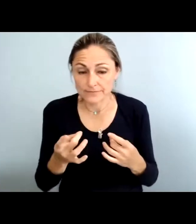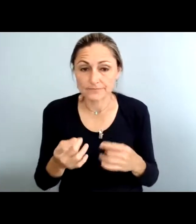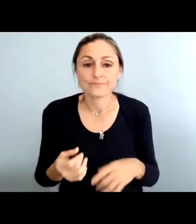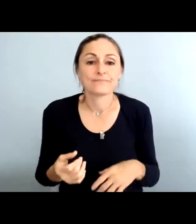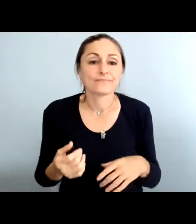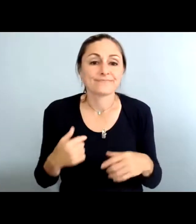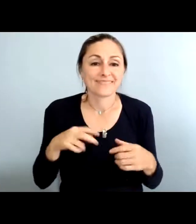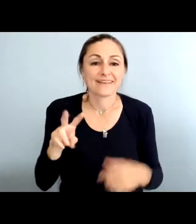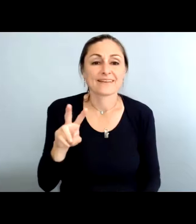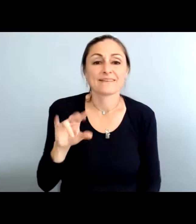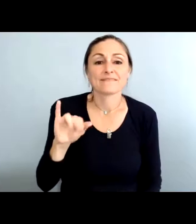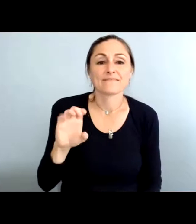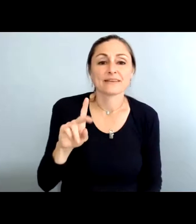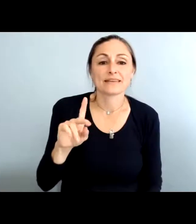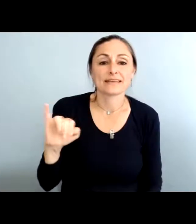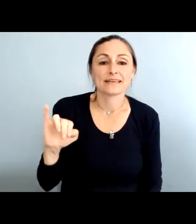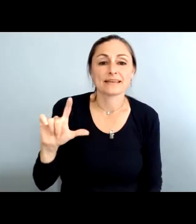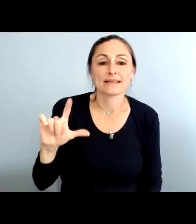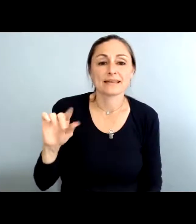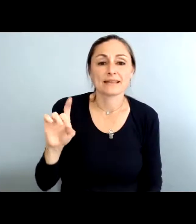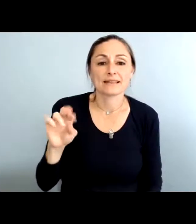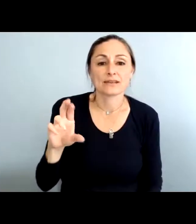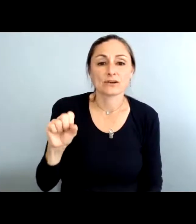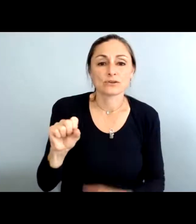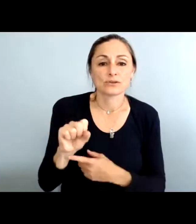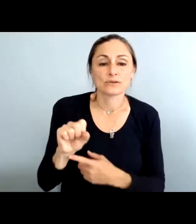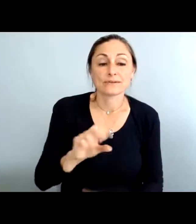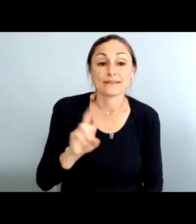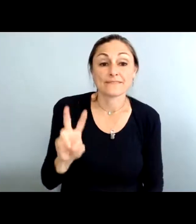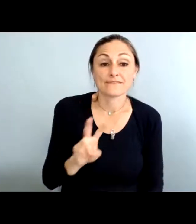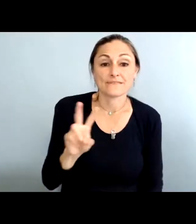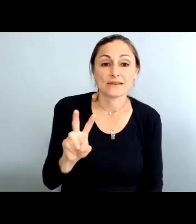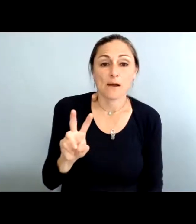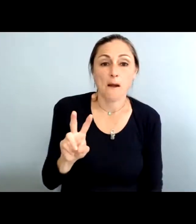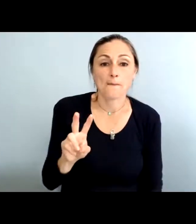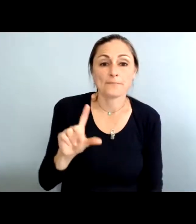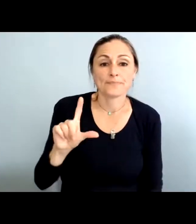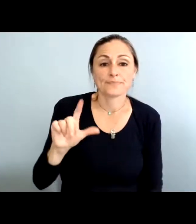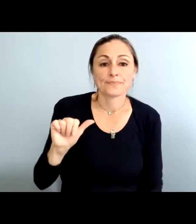Vicki Landers. You can reach me at V